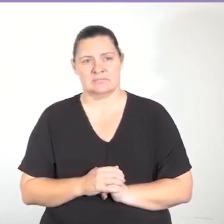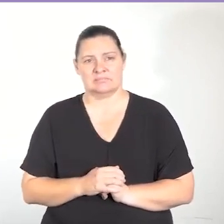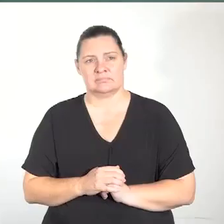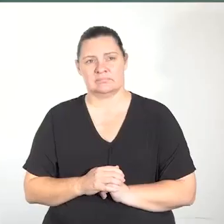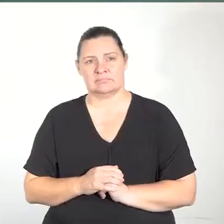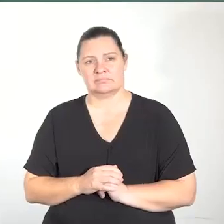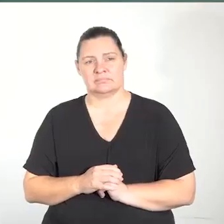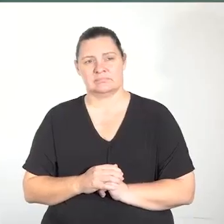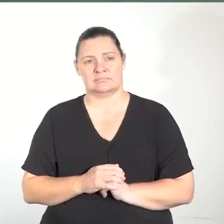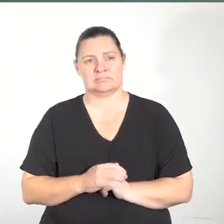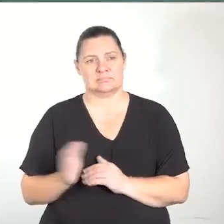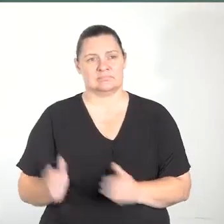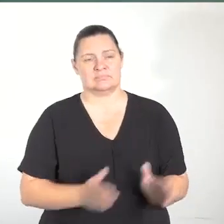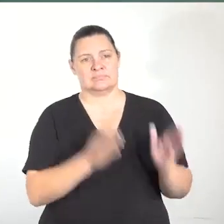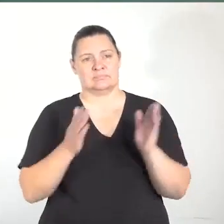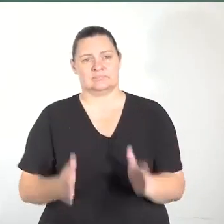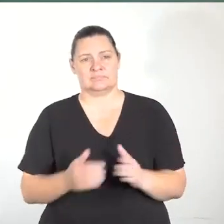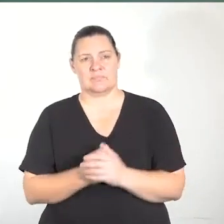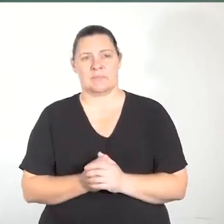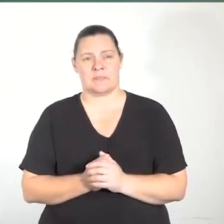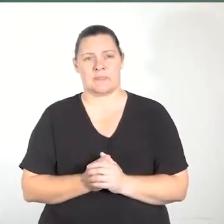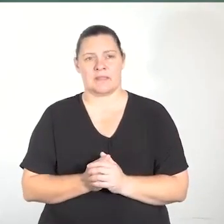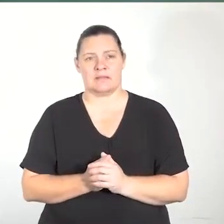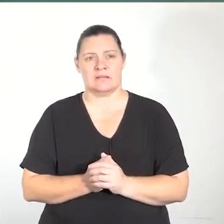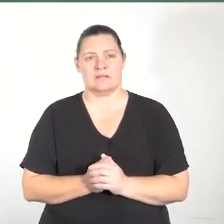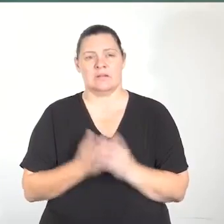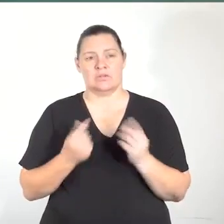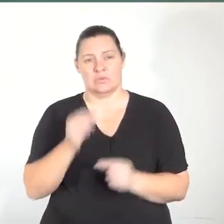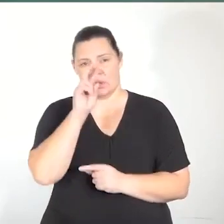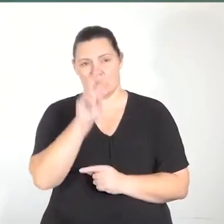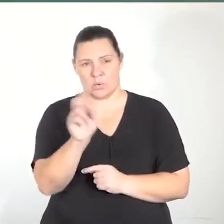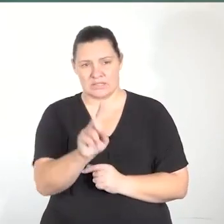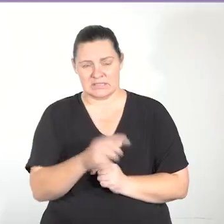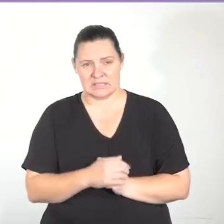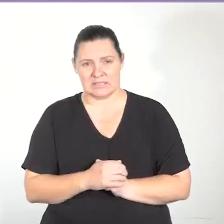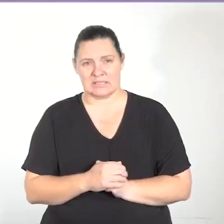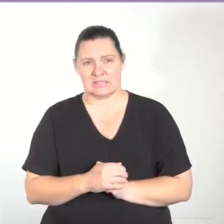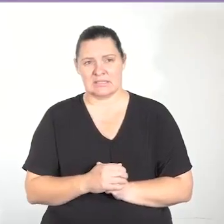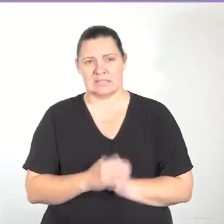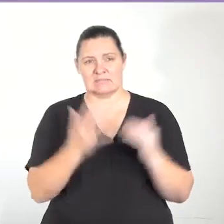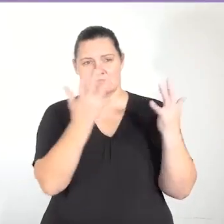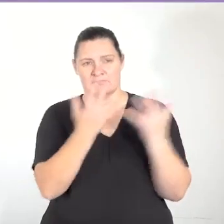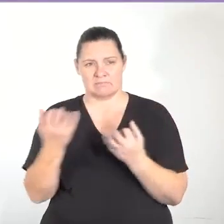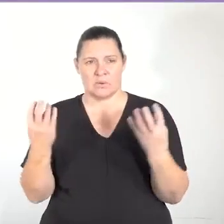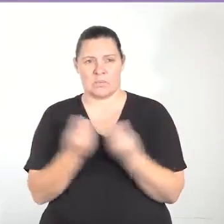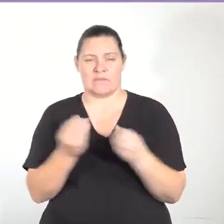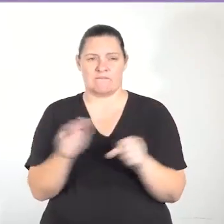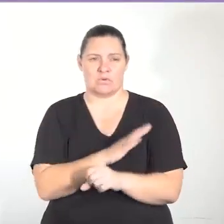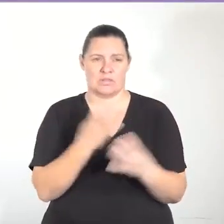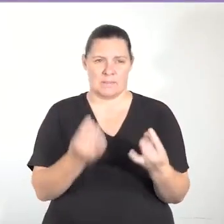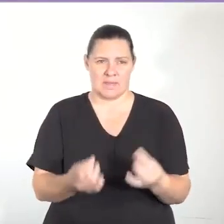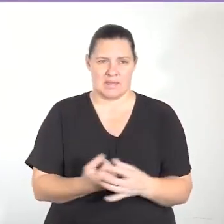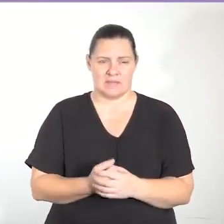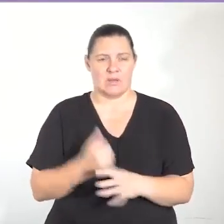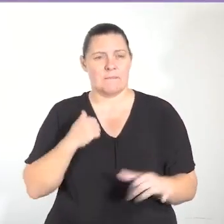475. Let us move on. So the next section that we are going to look at now is calculating with whole